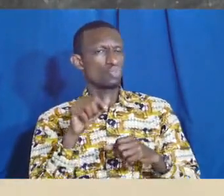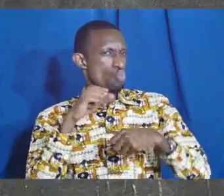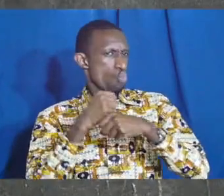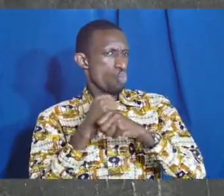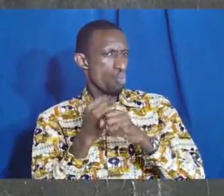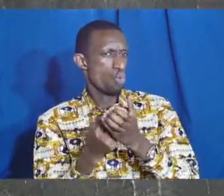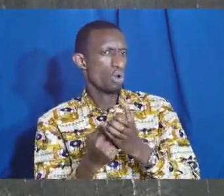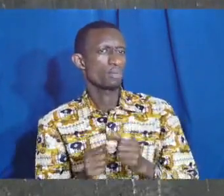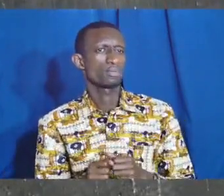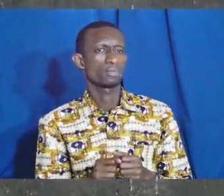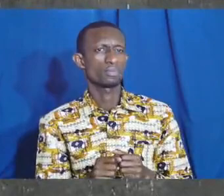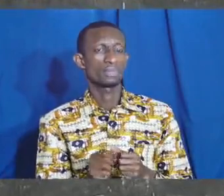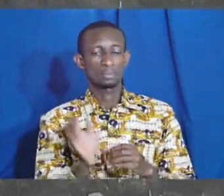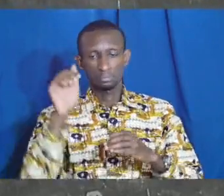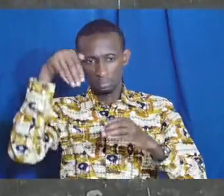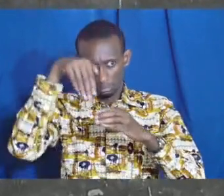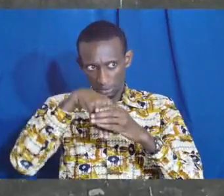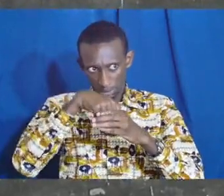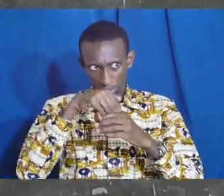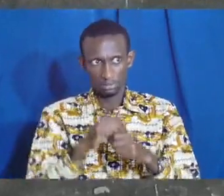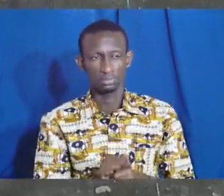the cell,